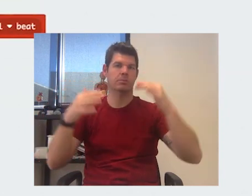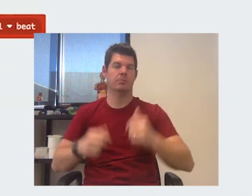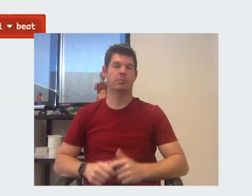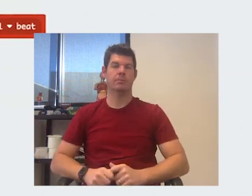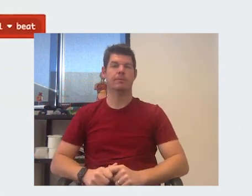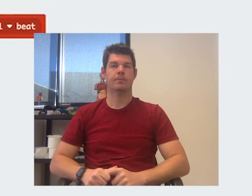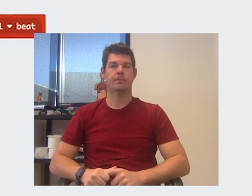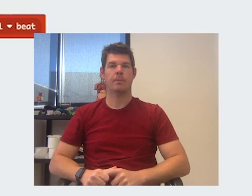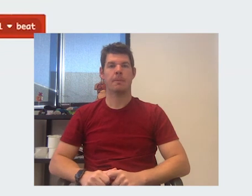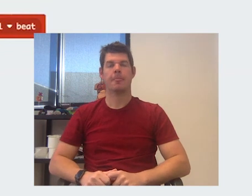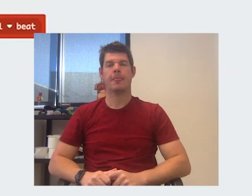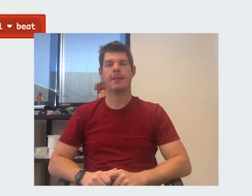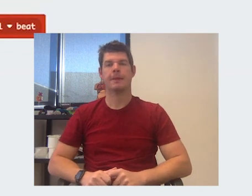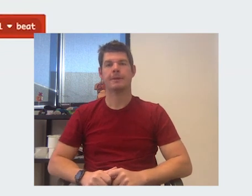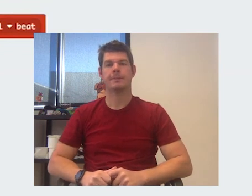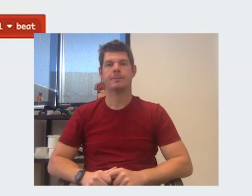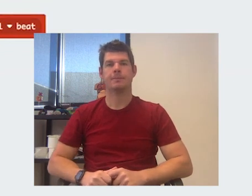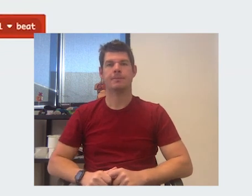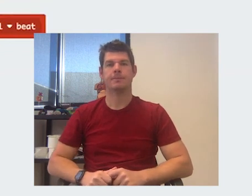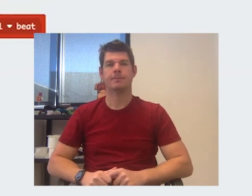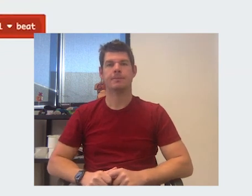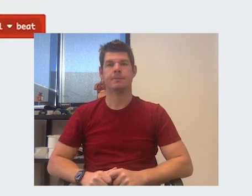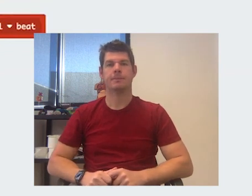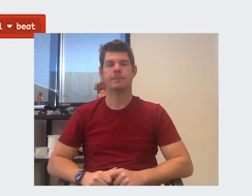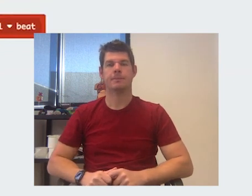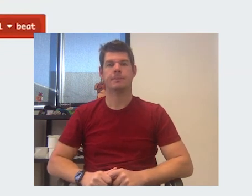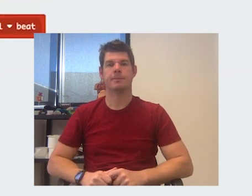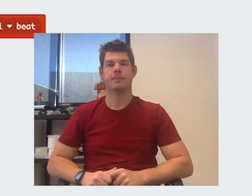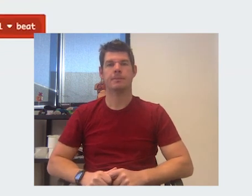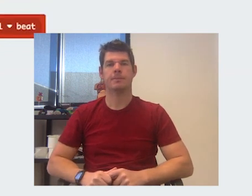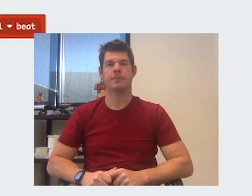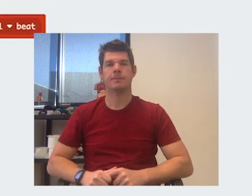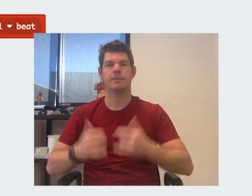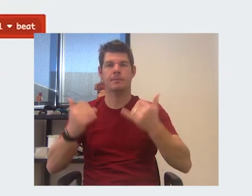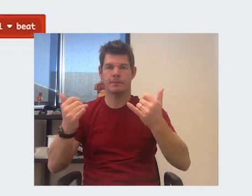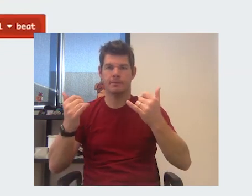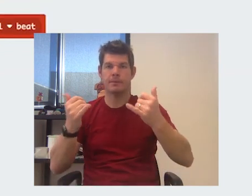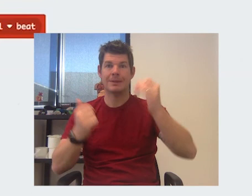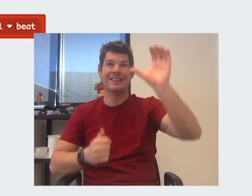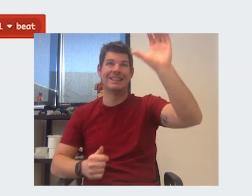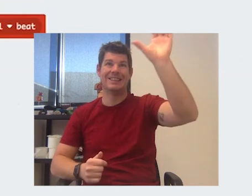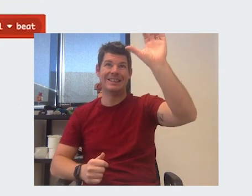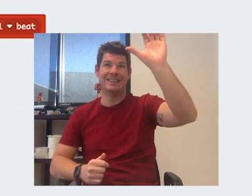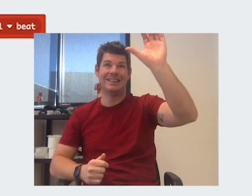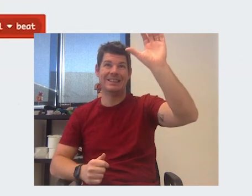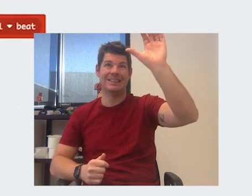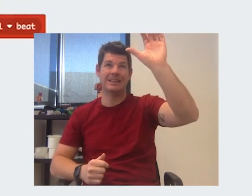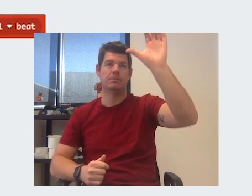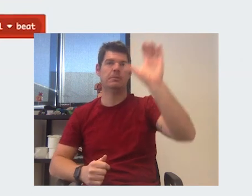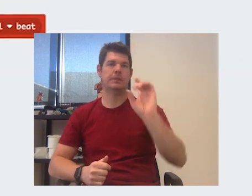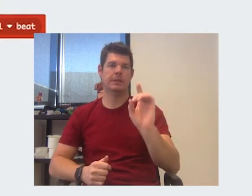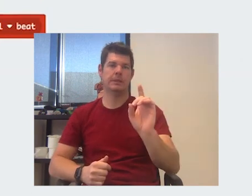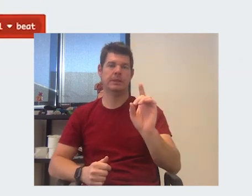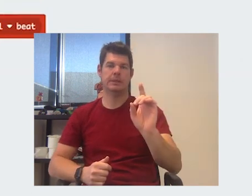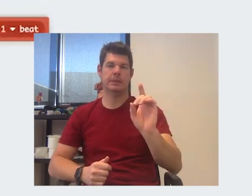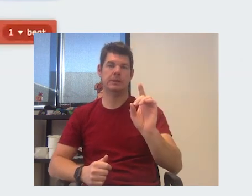a rest for 1 beat, and then it plays a middle D for 1 beat. Okay, so that